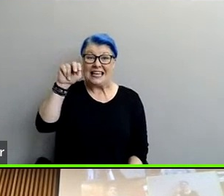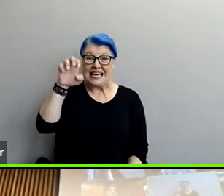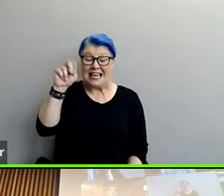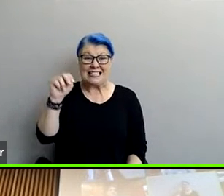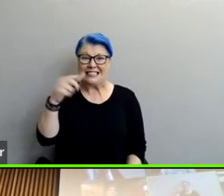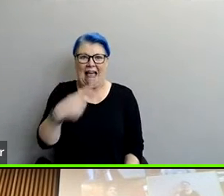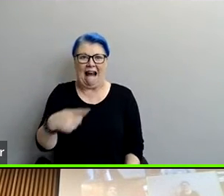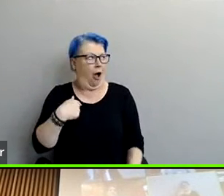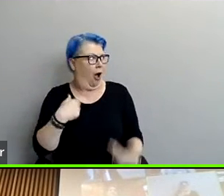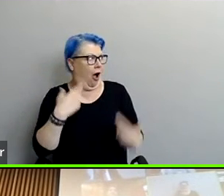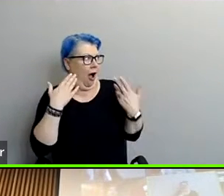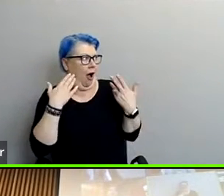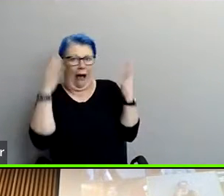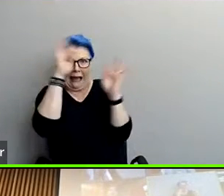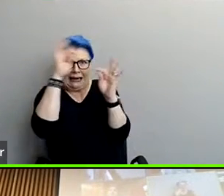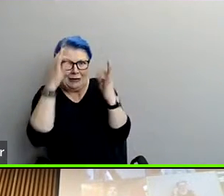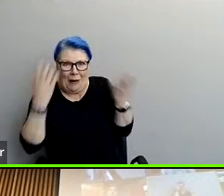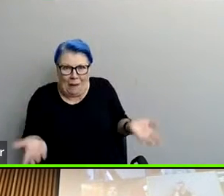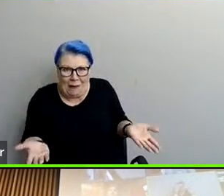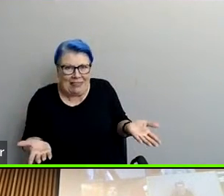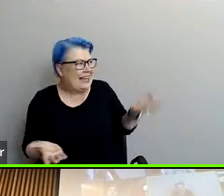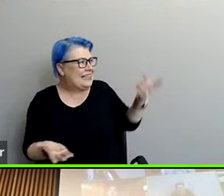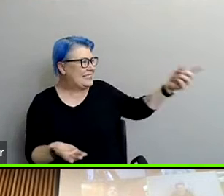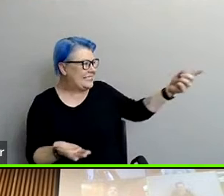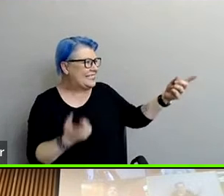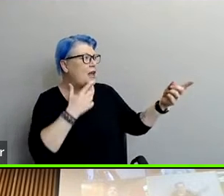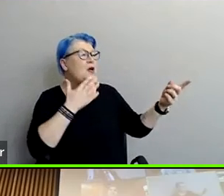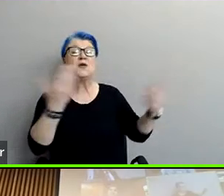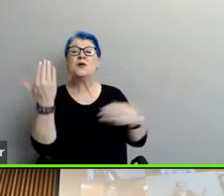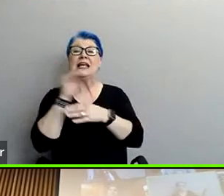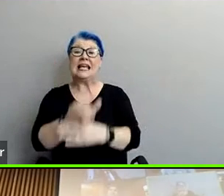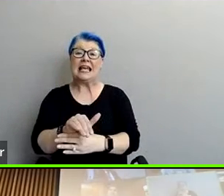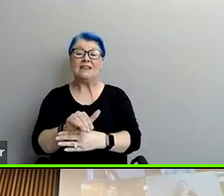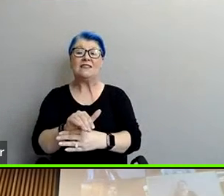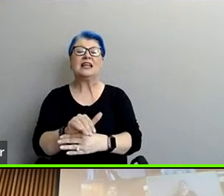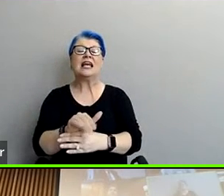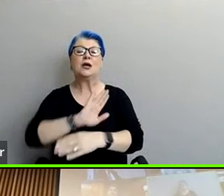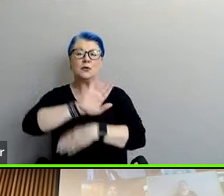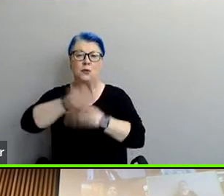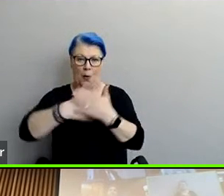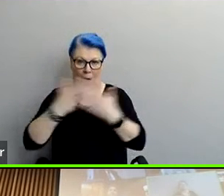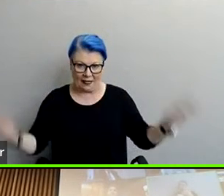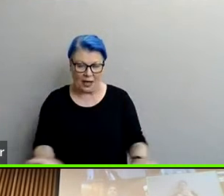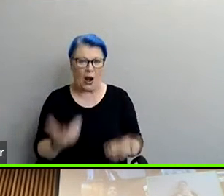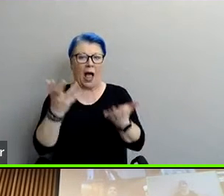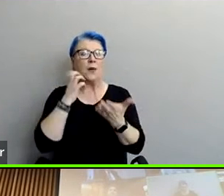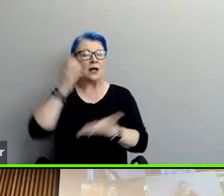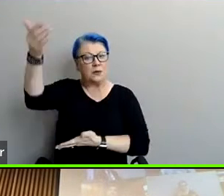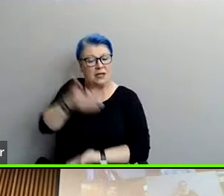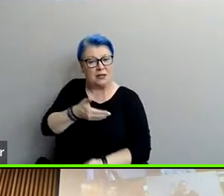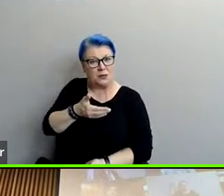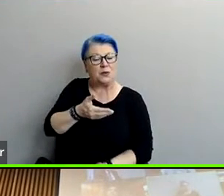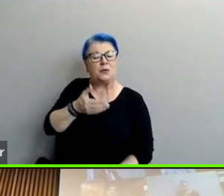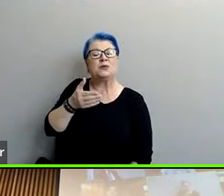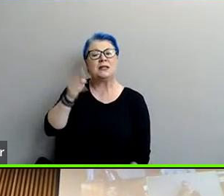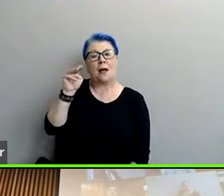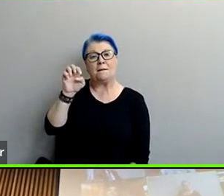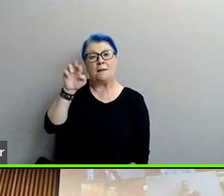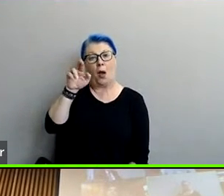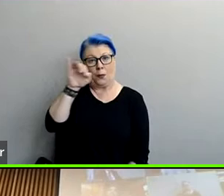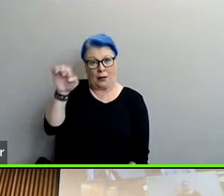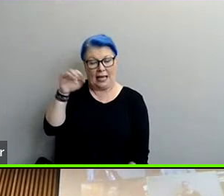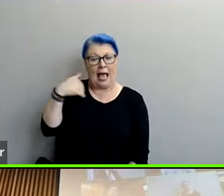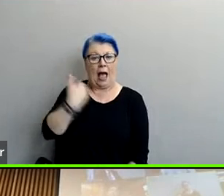Good evening, President Petrov and members of the board. I would like to introduce President Murray, our M&EA president, and with your permission, he'd like